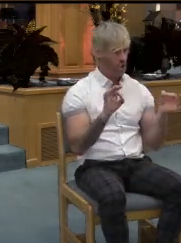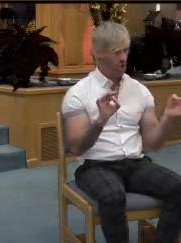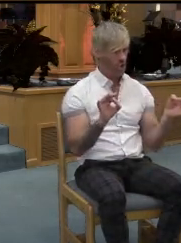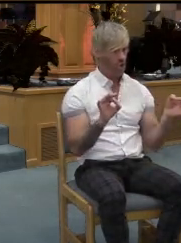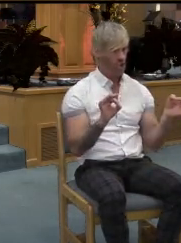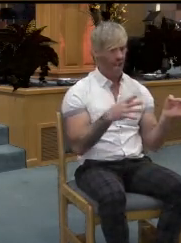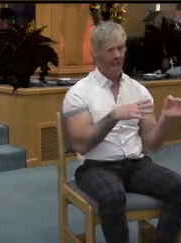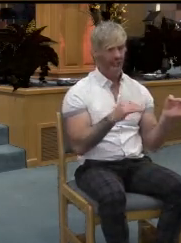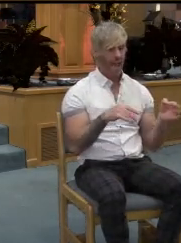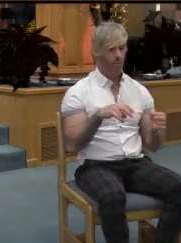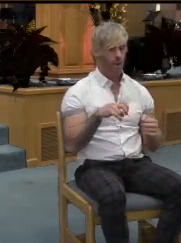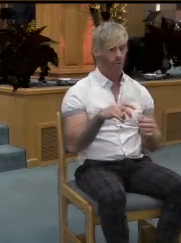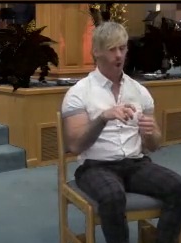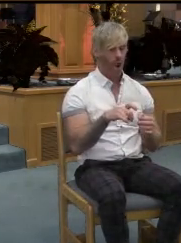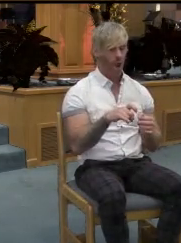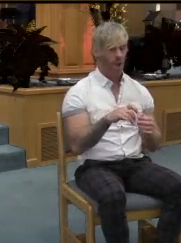verse.